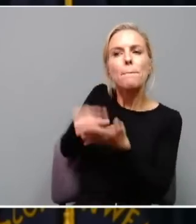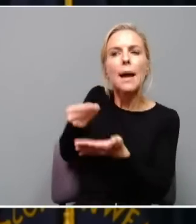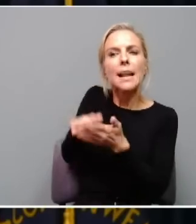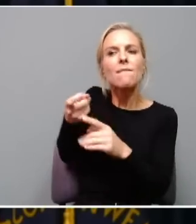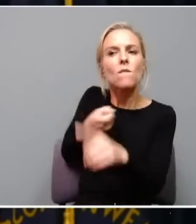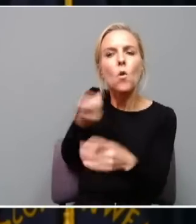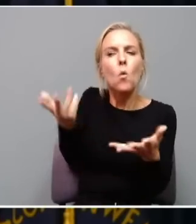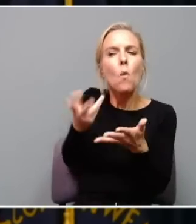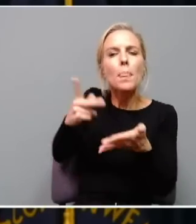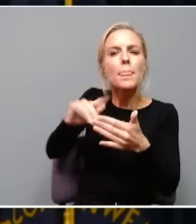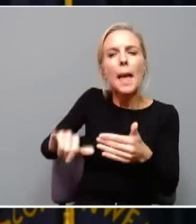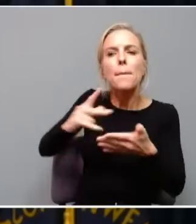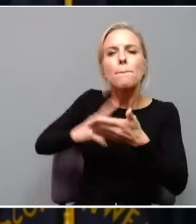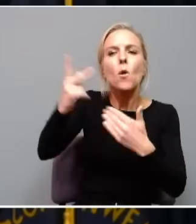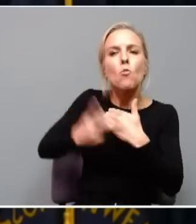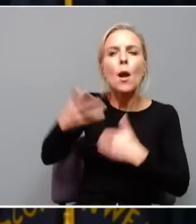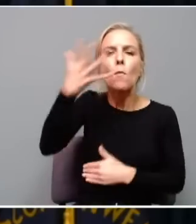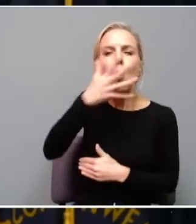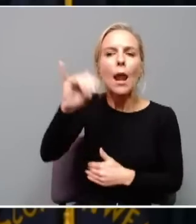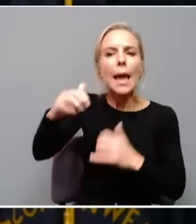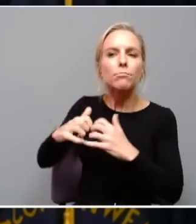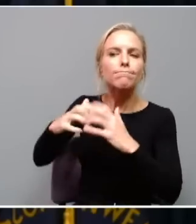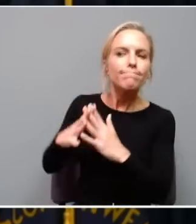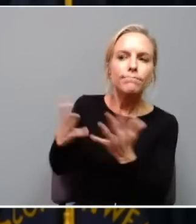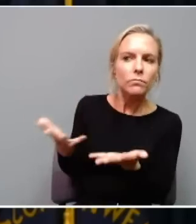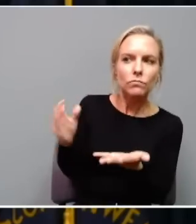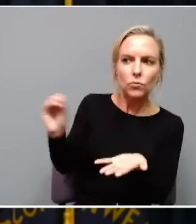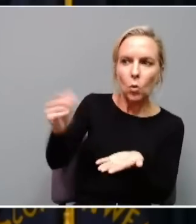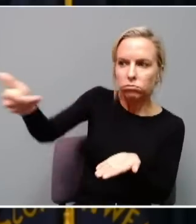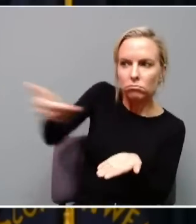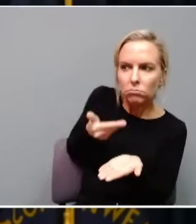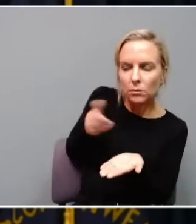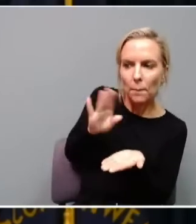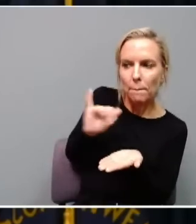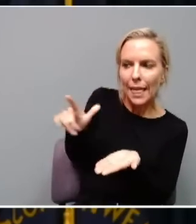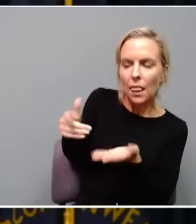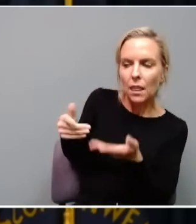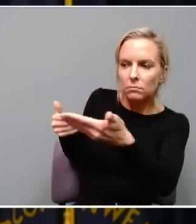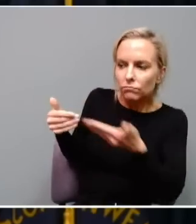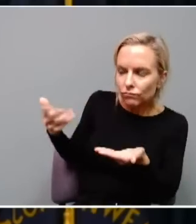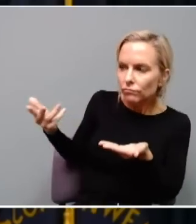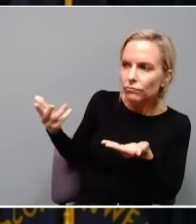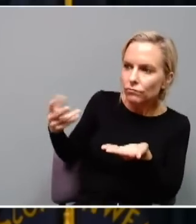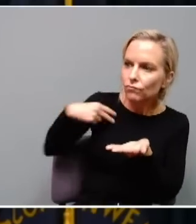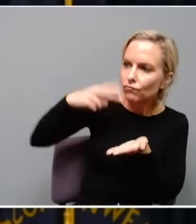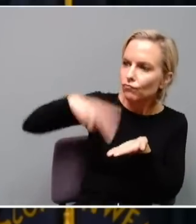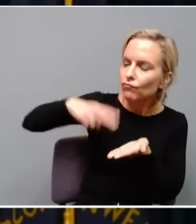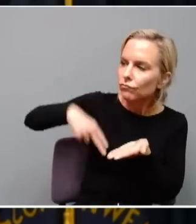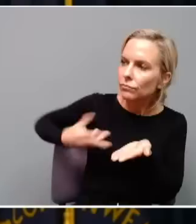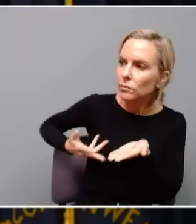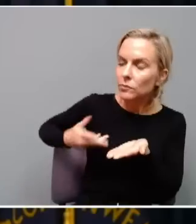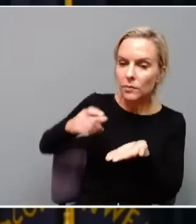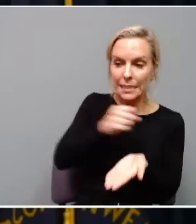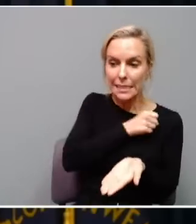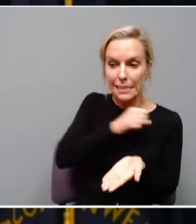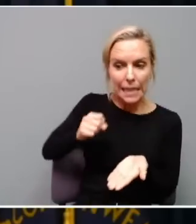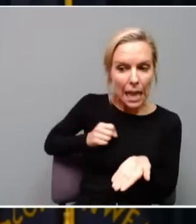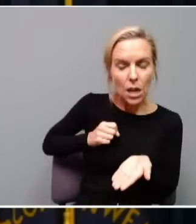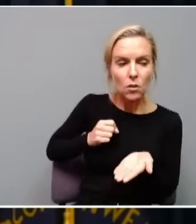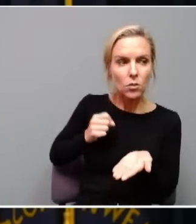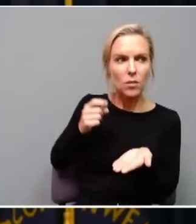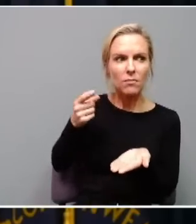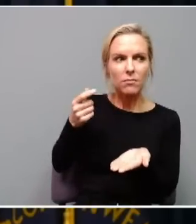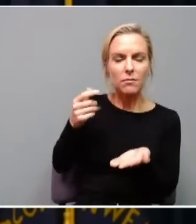program would look like. I don't know that the senators that are talking about it have met with or talked to the House about it